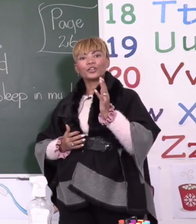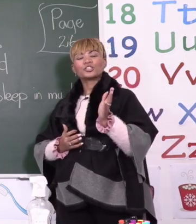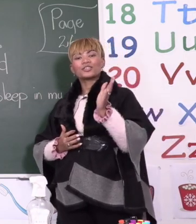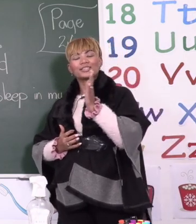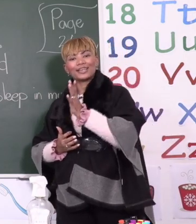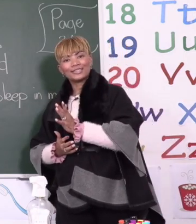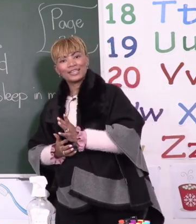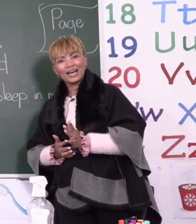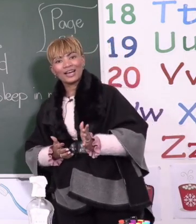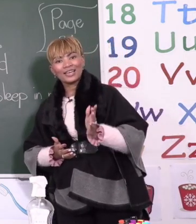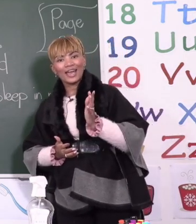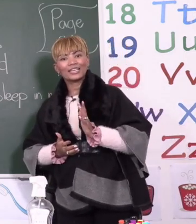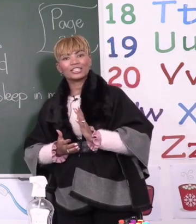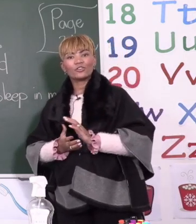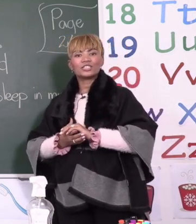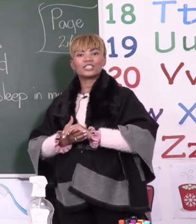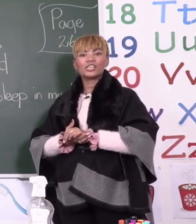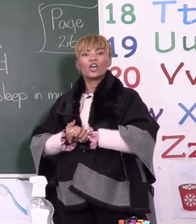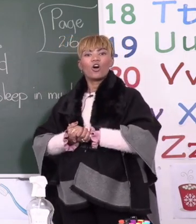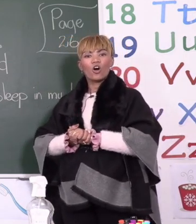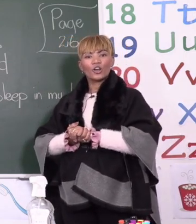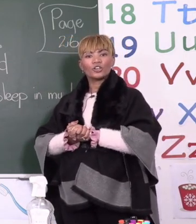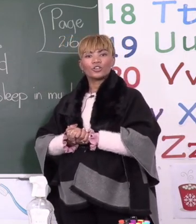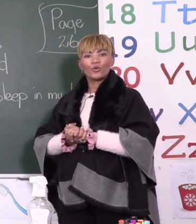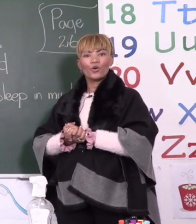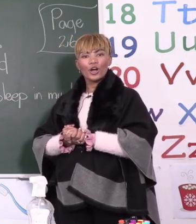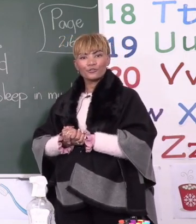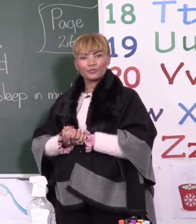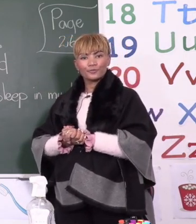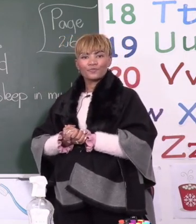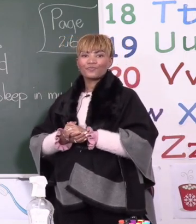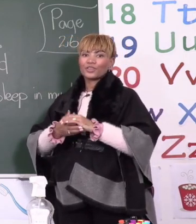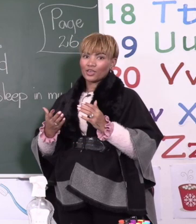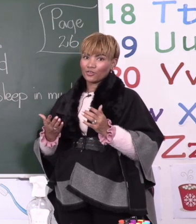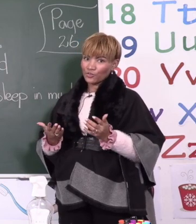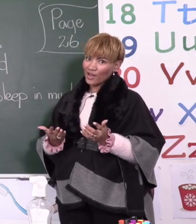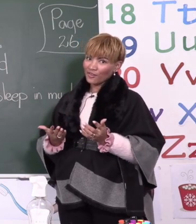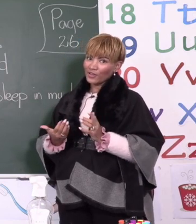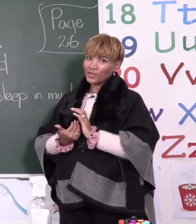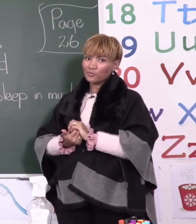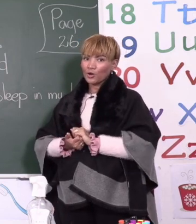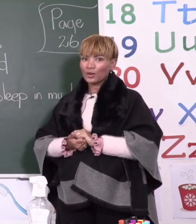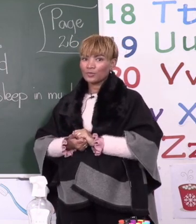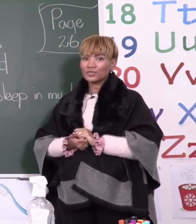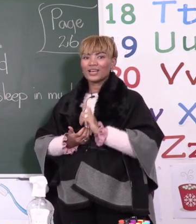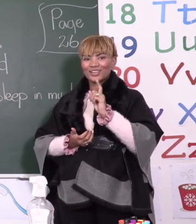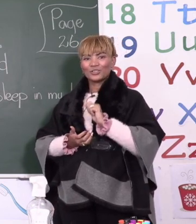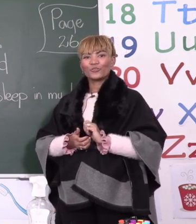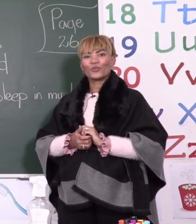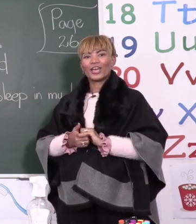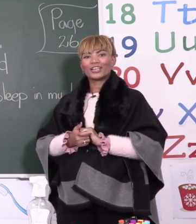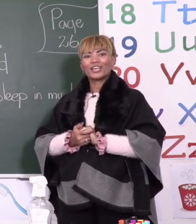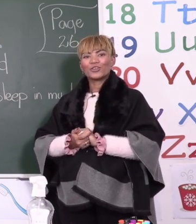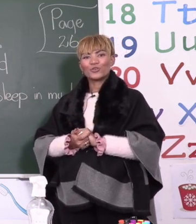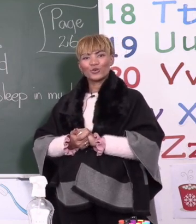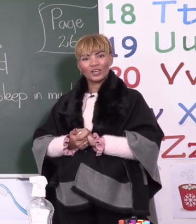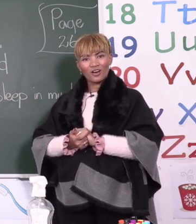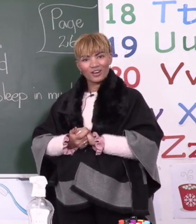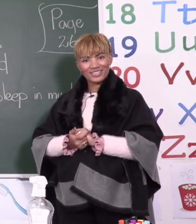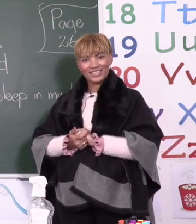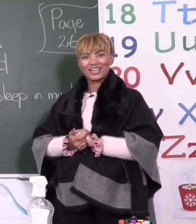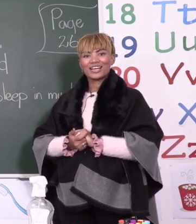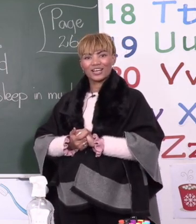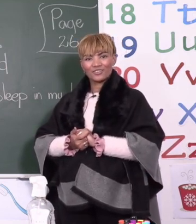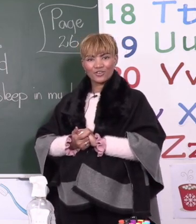you to finish this entire activity on your own. If you have any problems, don't forget you